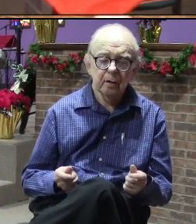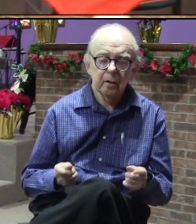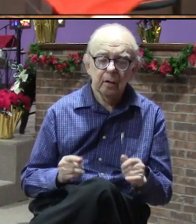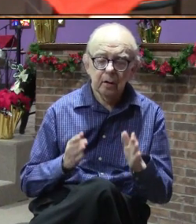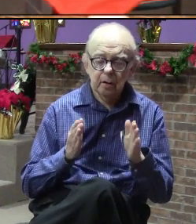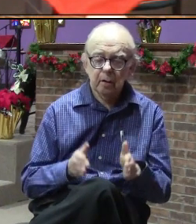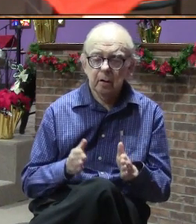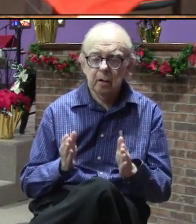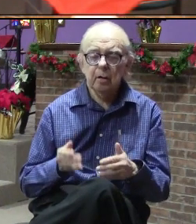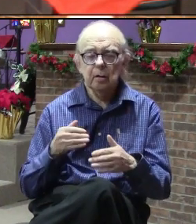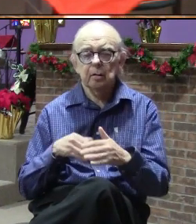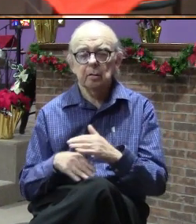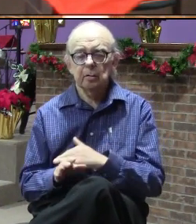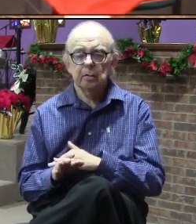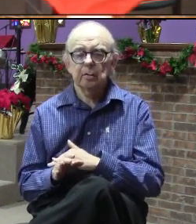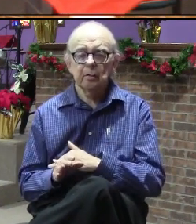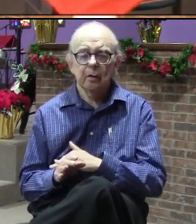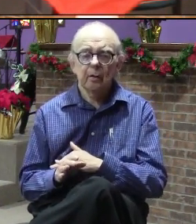to go into